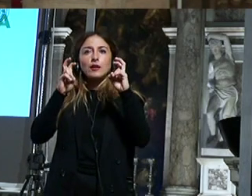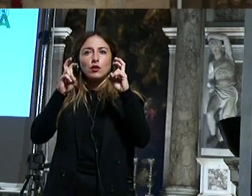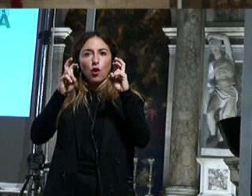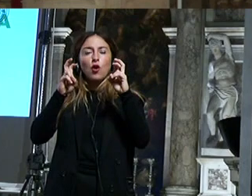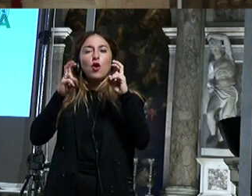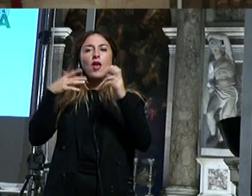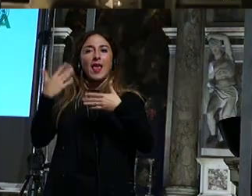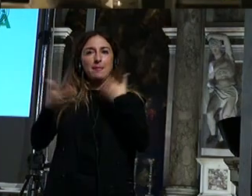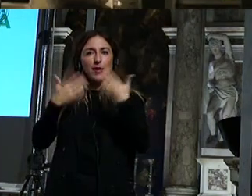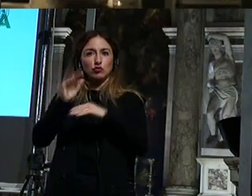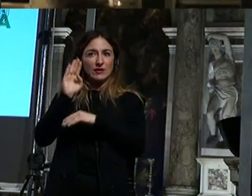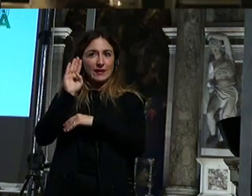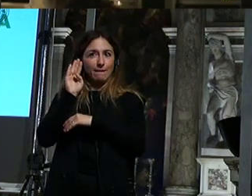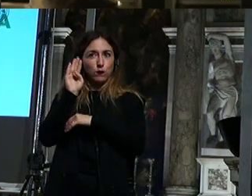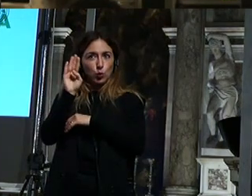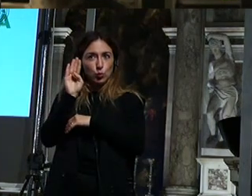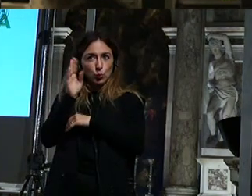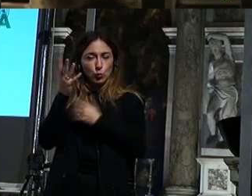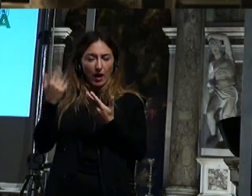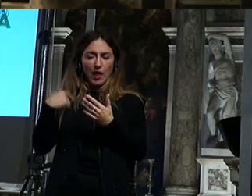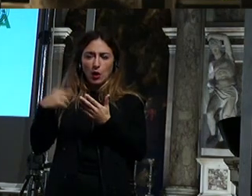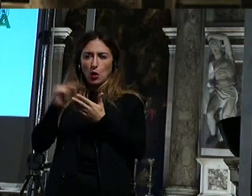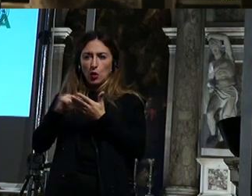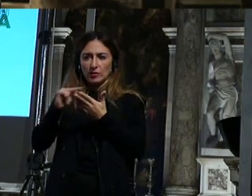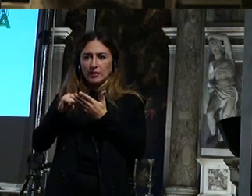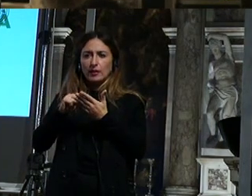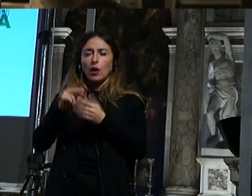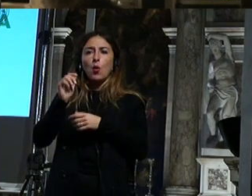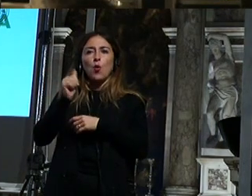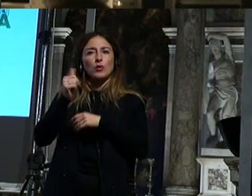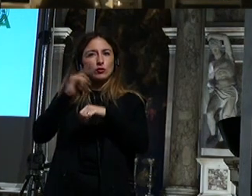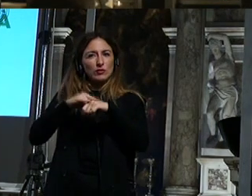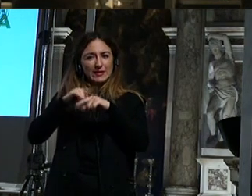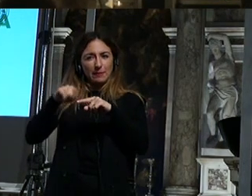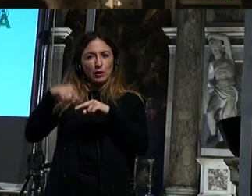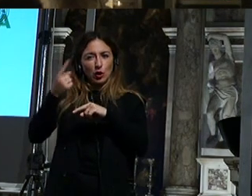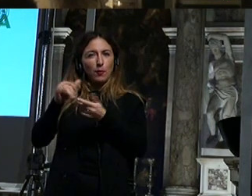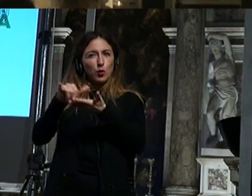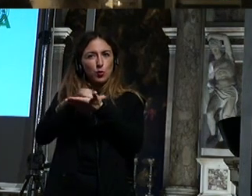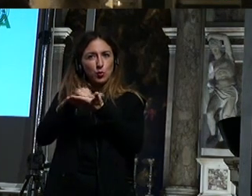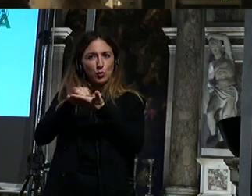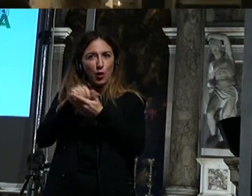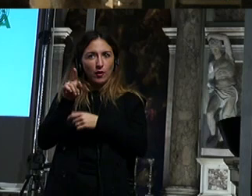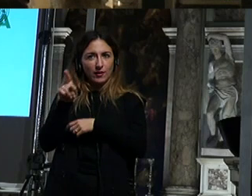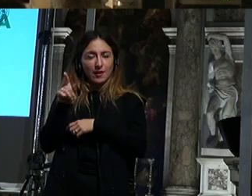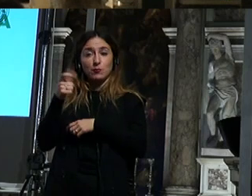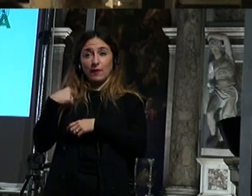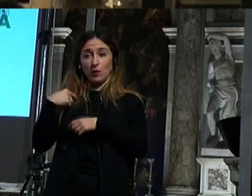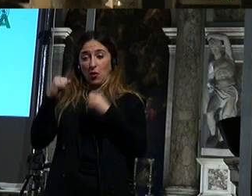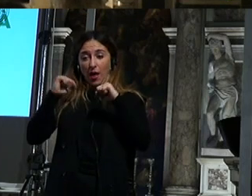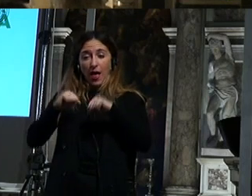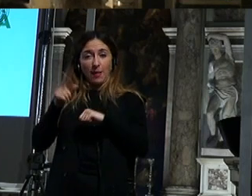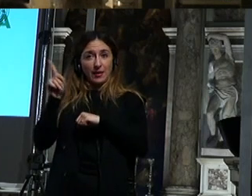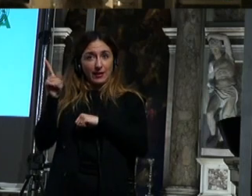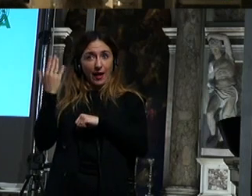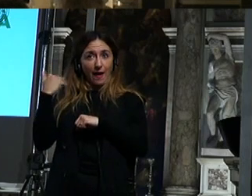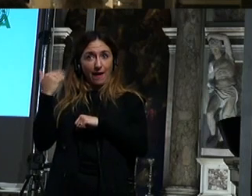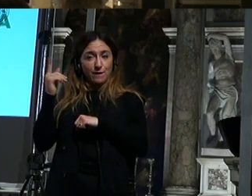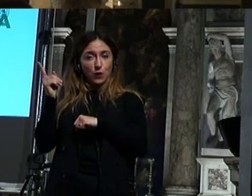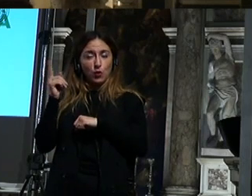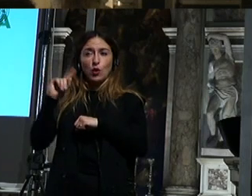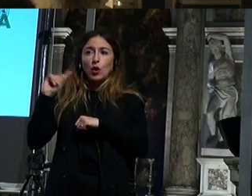York. And in fact, everyone in that story is walking around in gas masks. So there's, I was asked a lot about